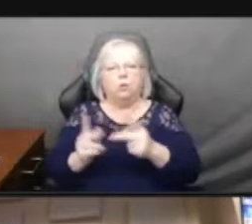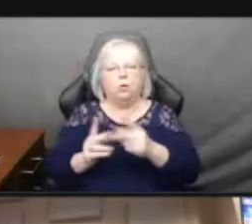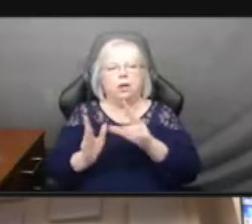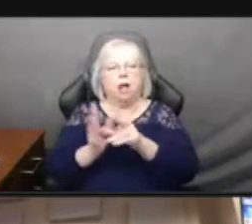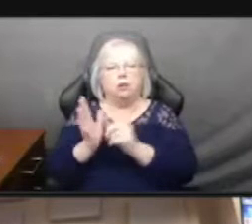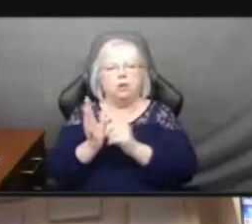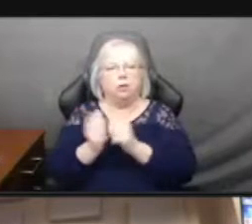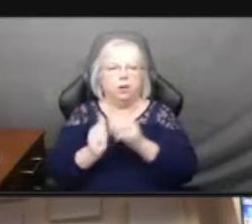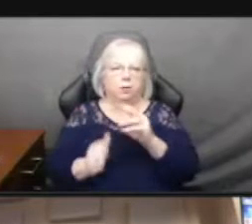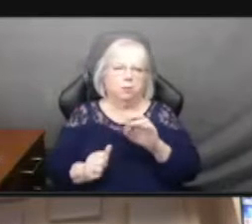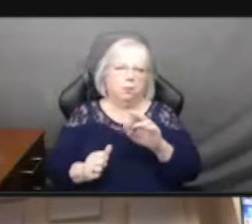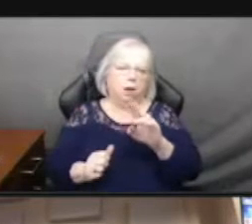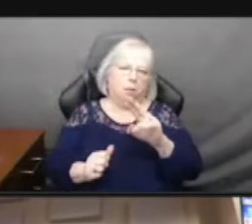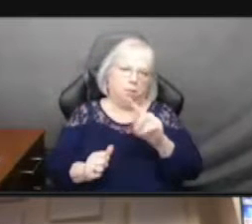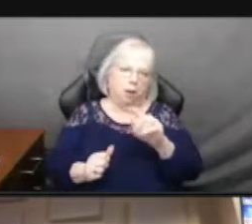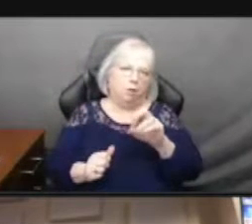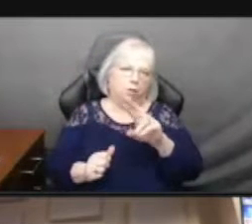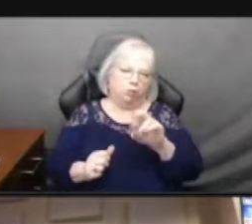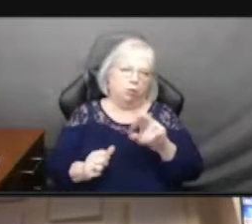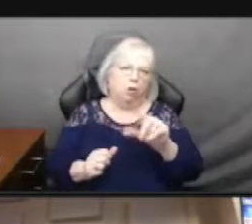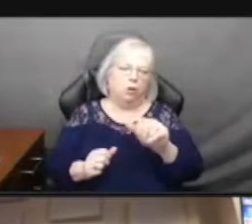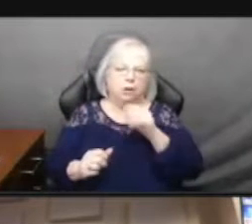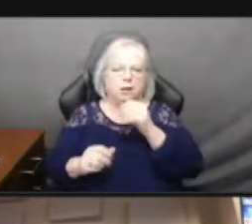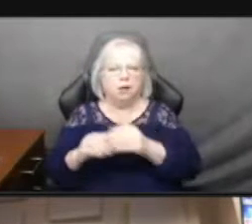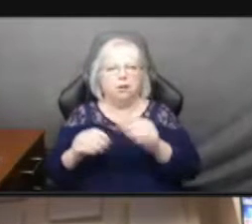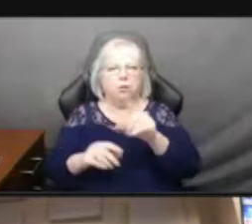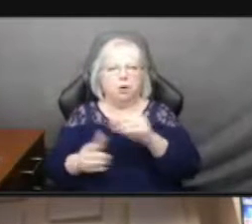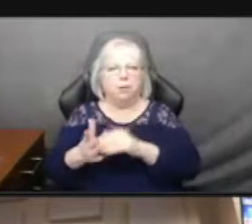in amount not to exceed